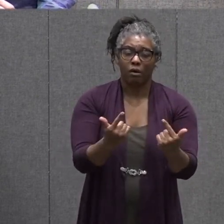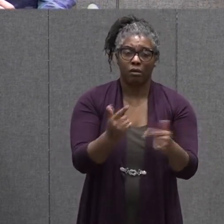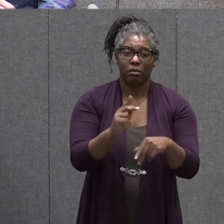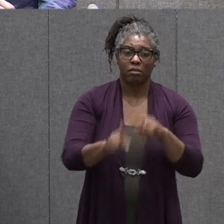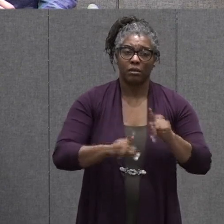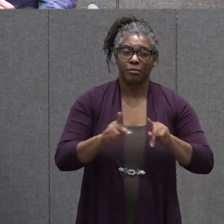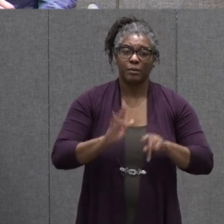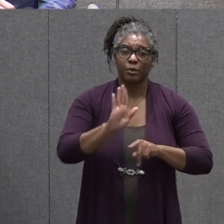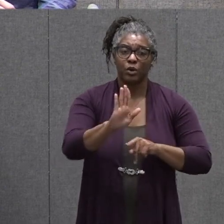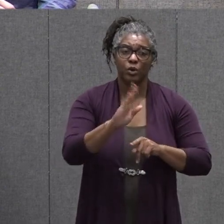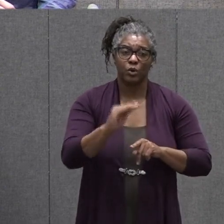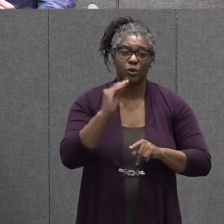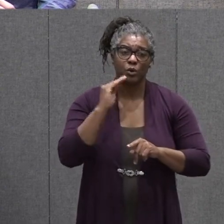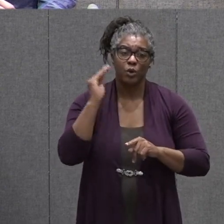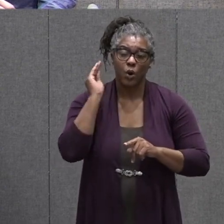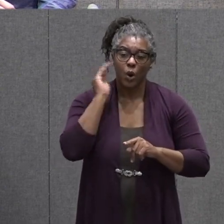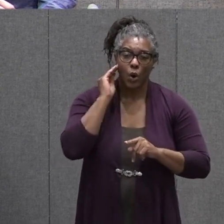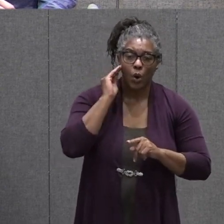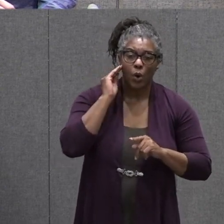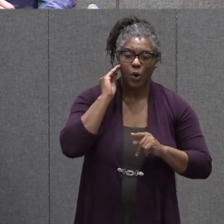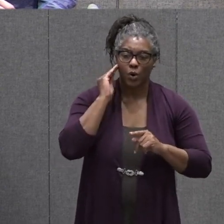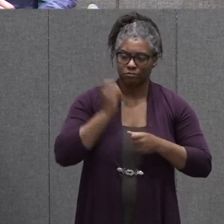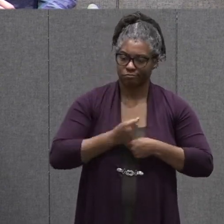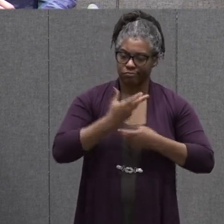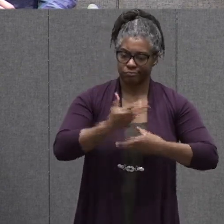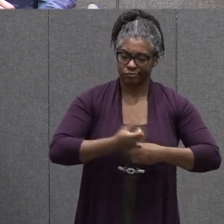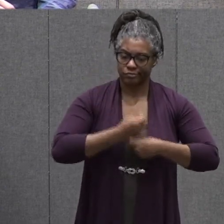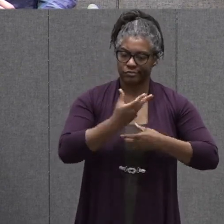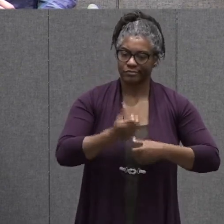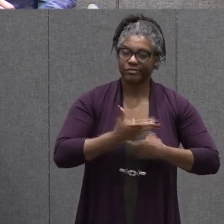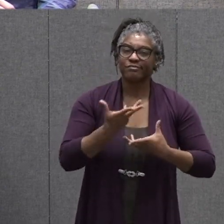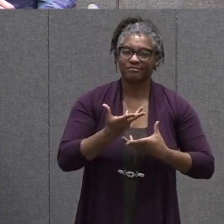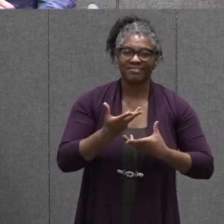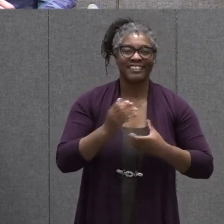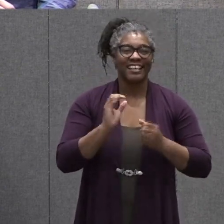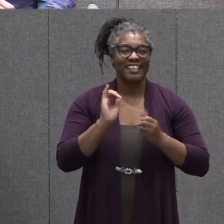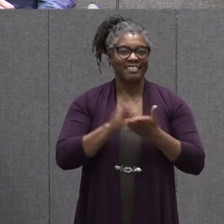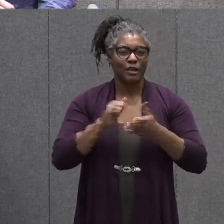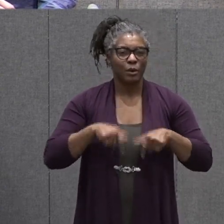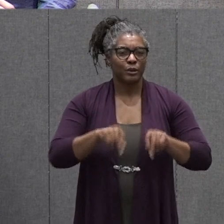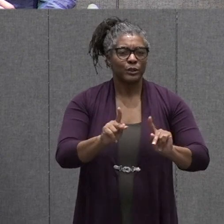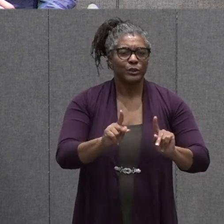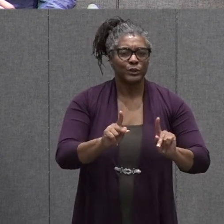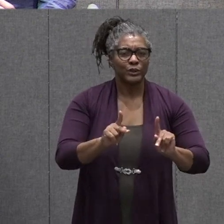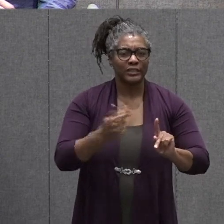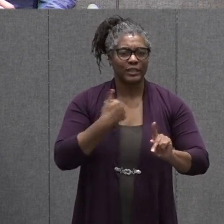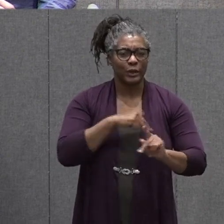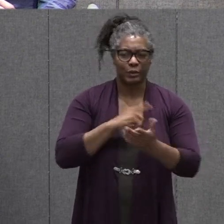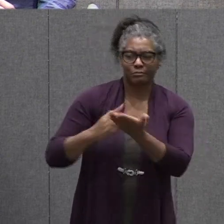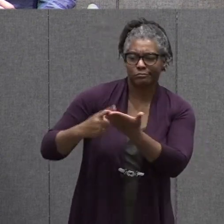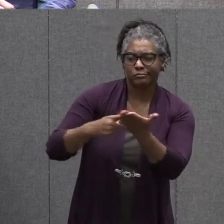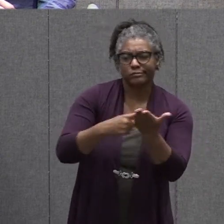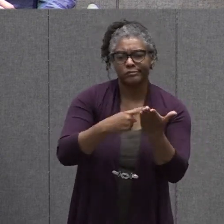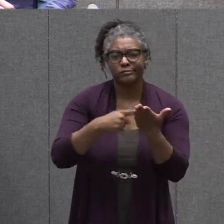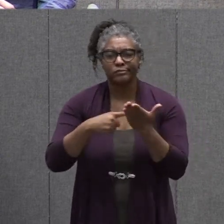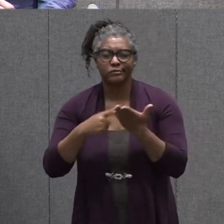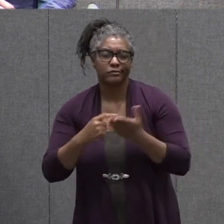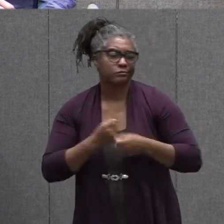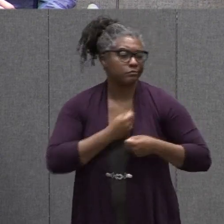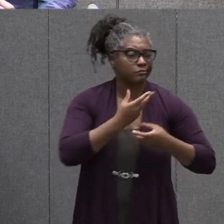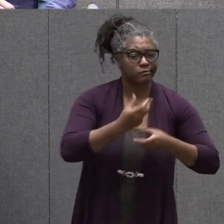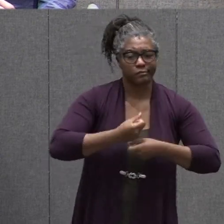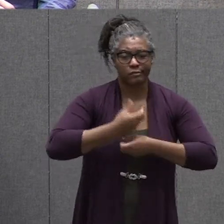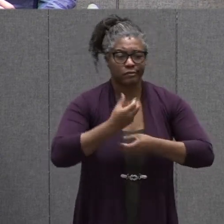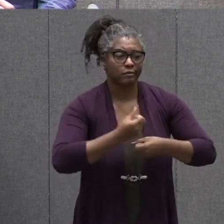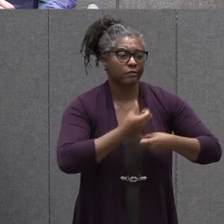also gives us the opportunity to talk to each other. And the last one was the freestyle. Freestyle is when one person is